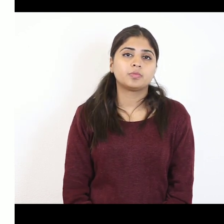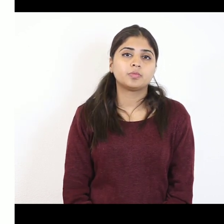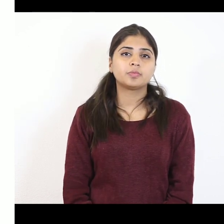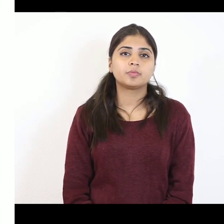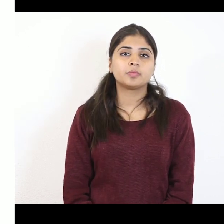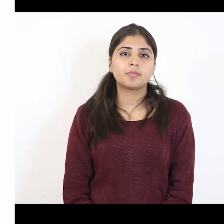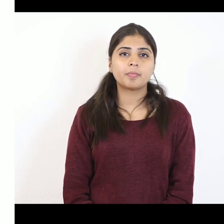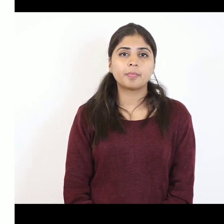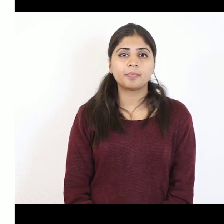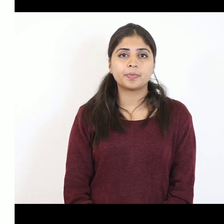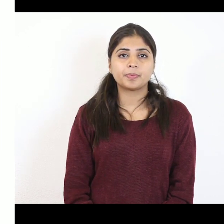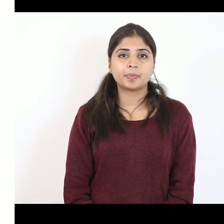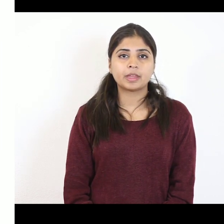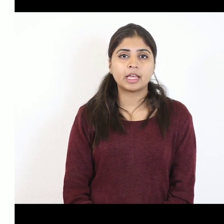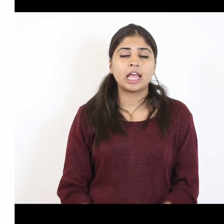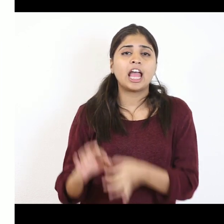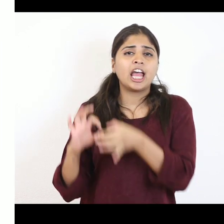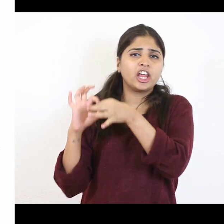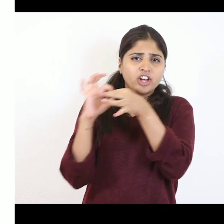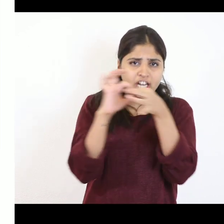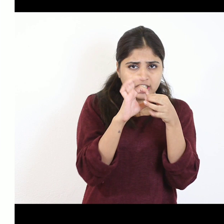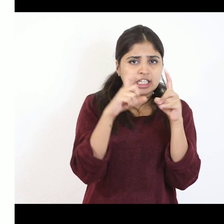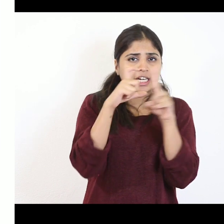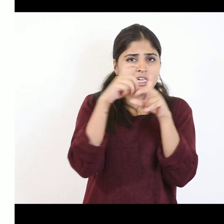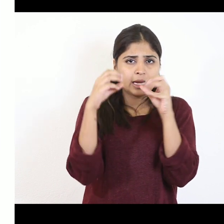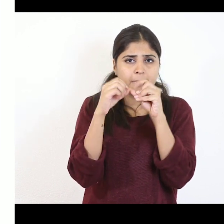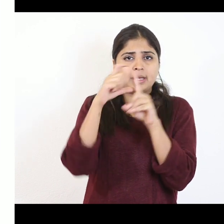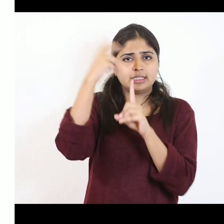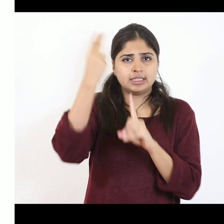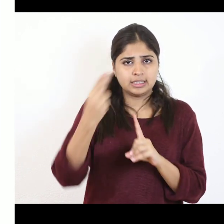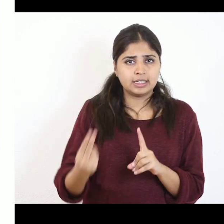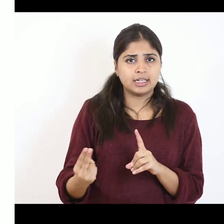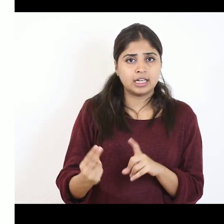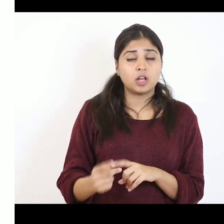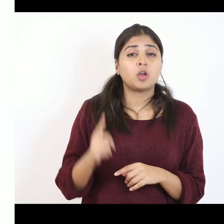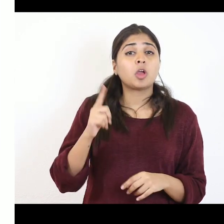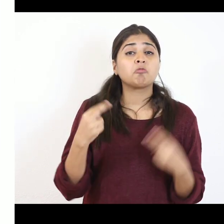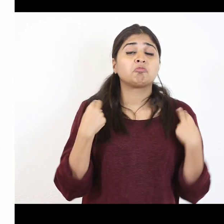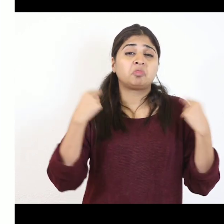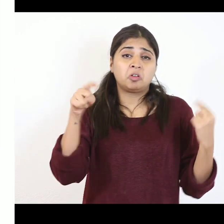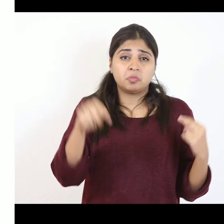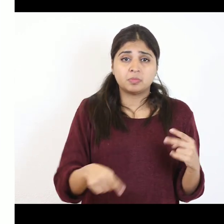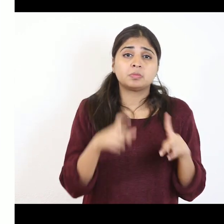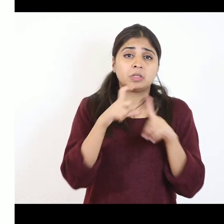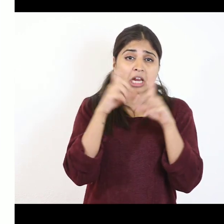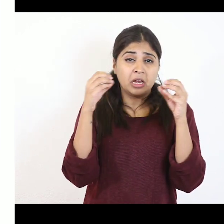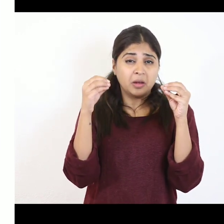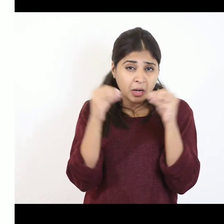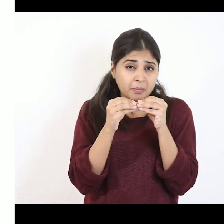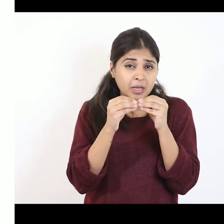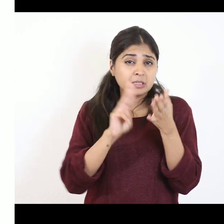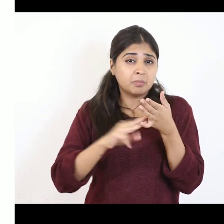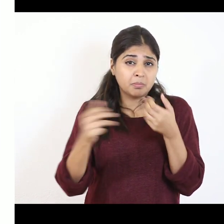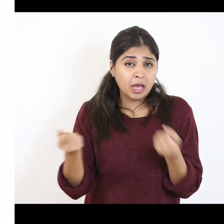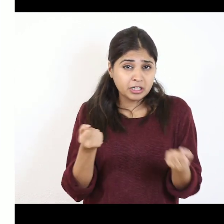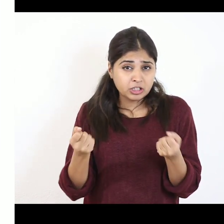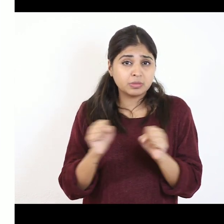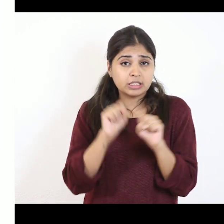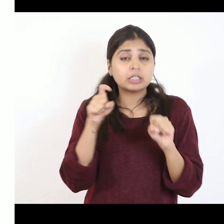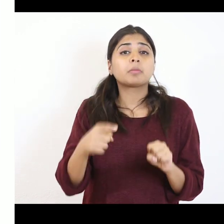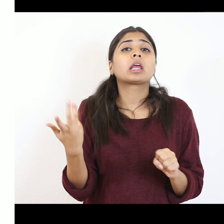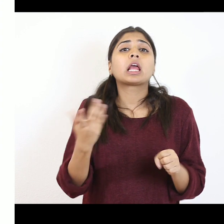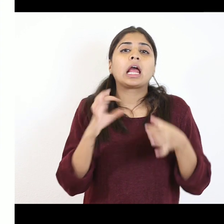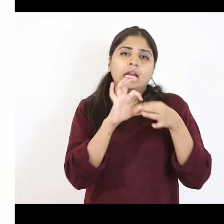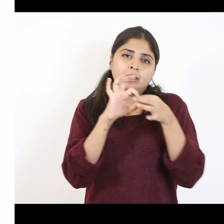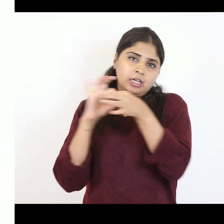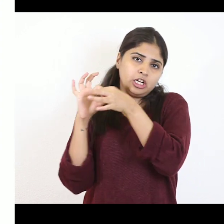Relational database design. Most popular database management systems are relational systems and are usually